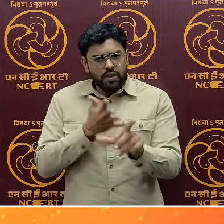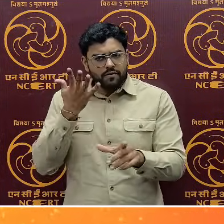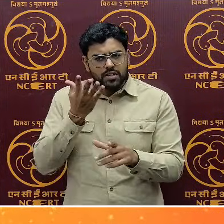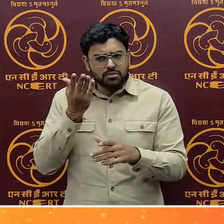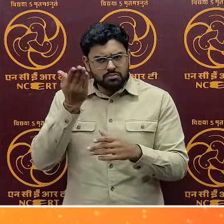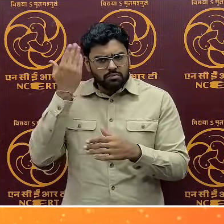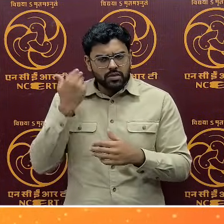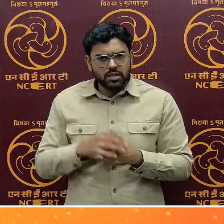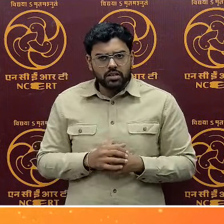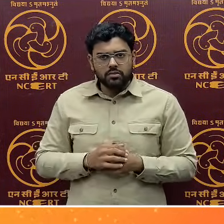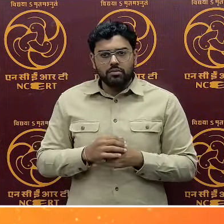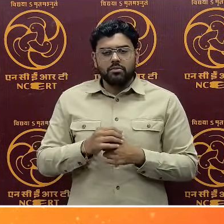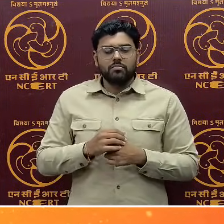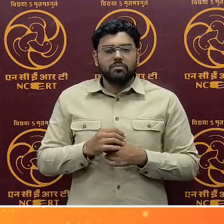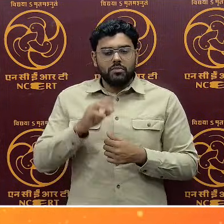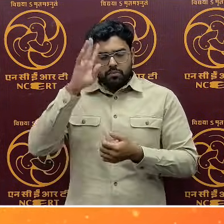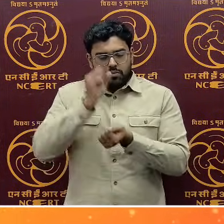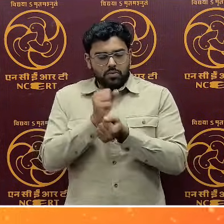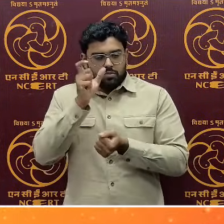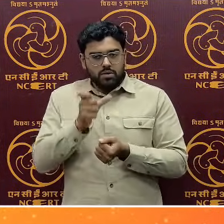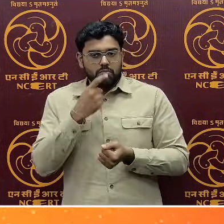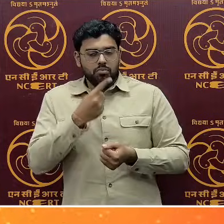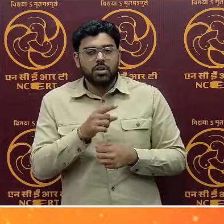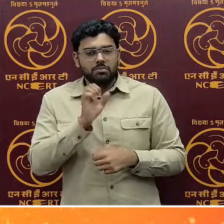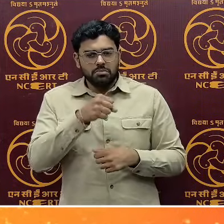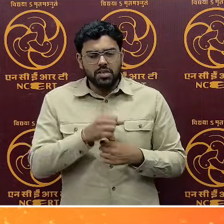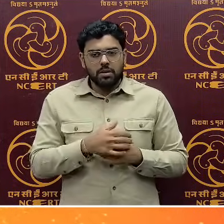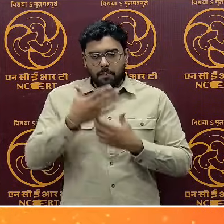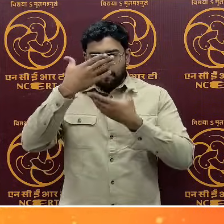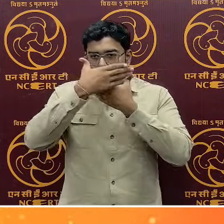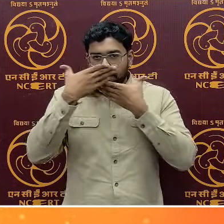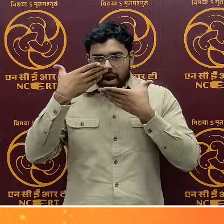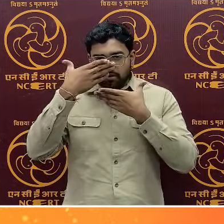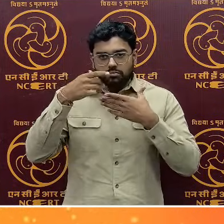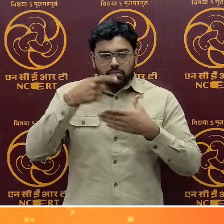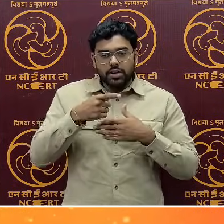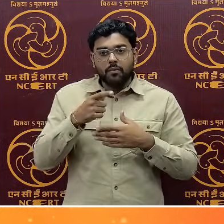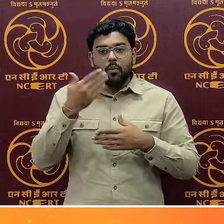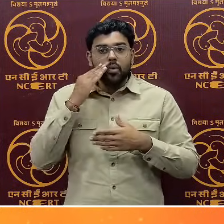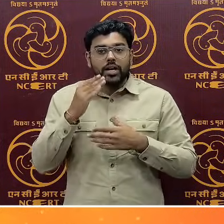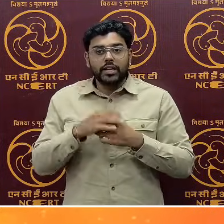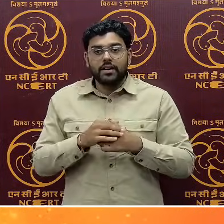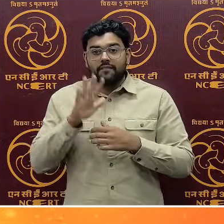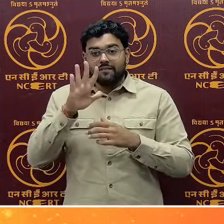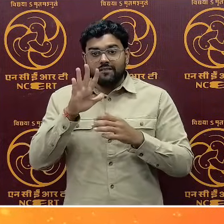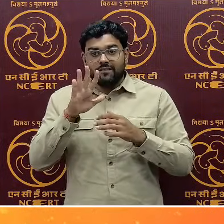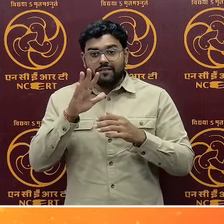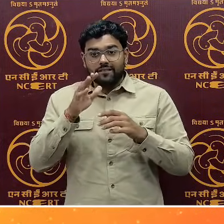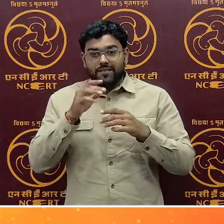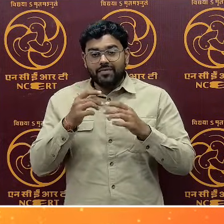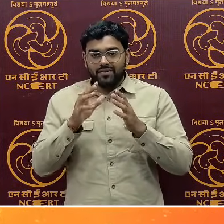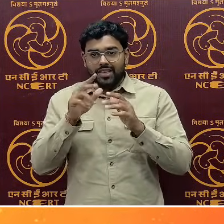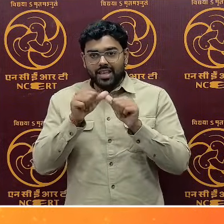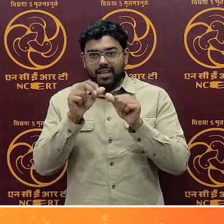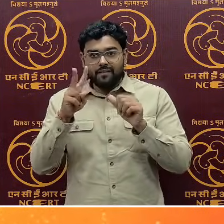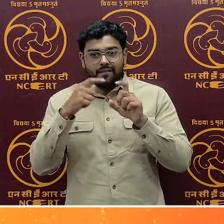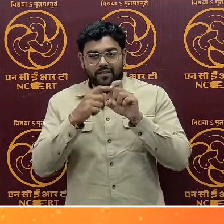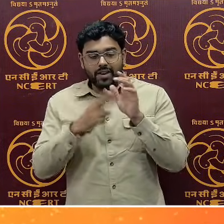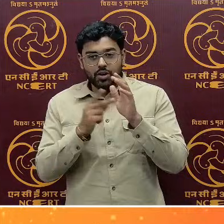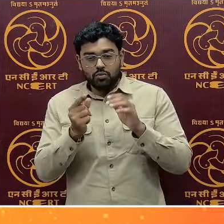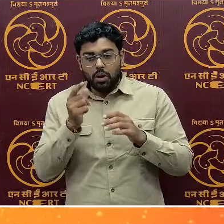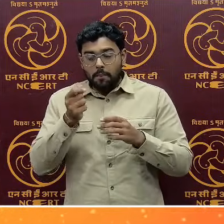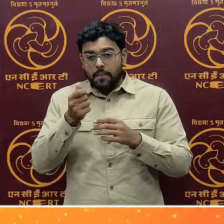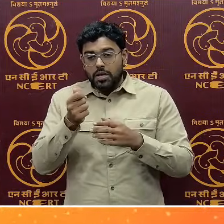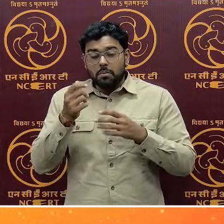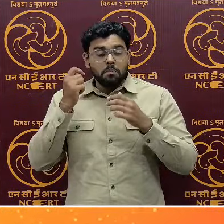replied. 2 masked men held up the Diamond Mart on 6th Avenue. They got away with $1 million worth